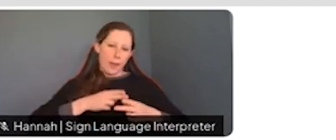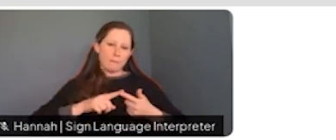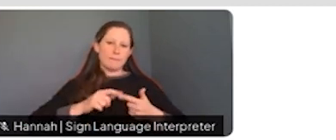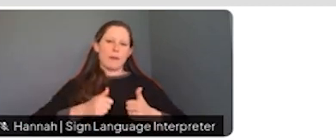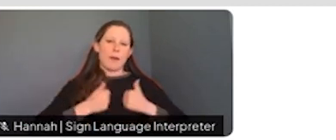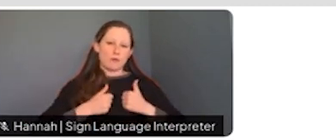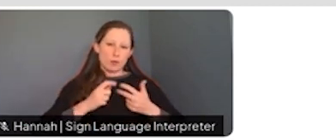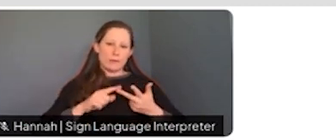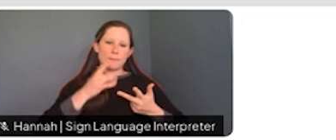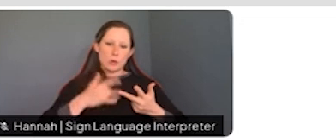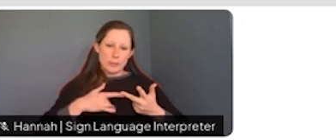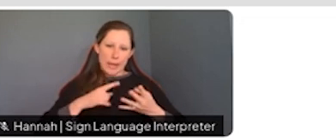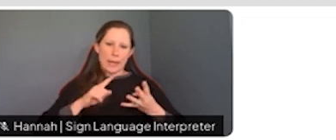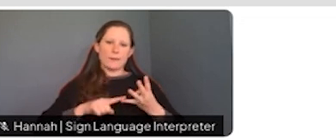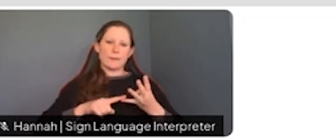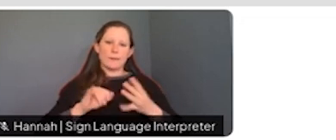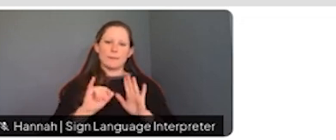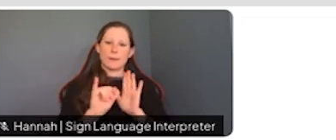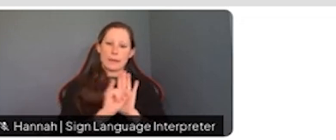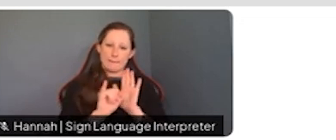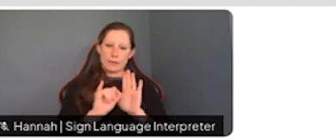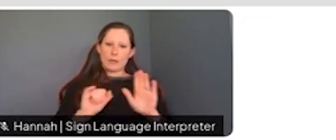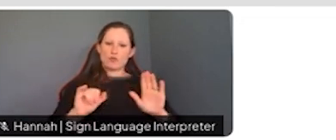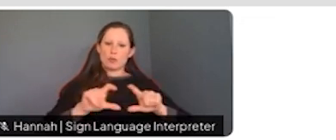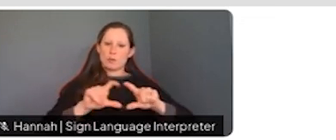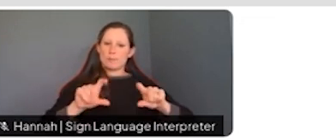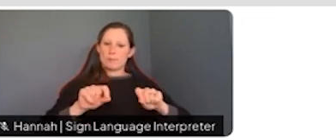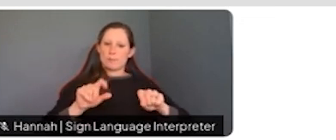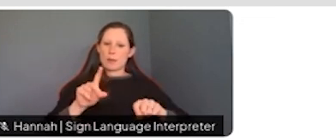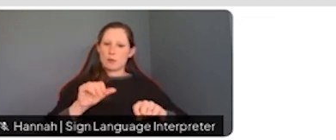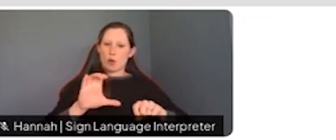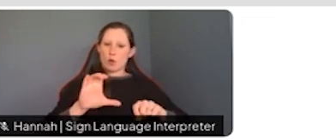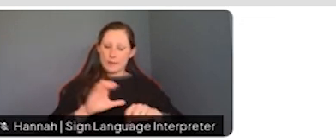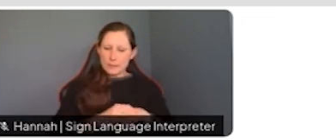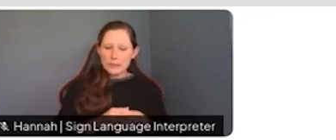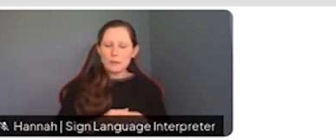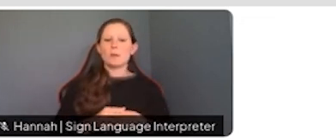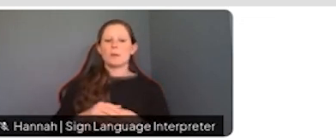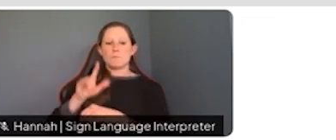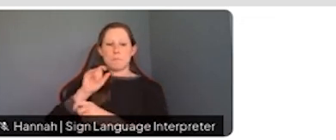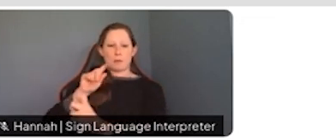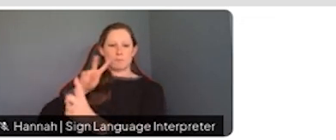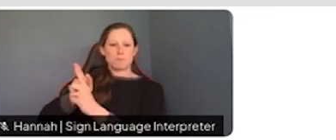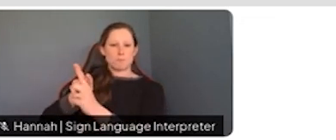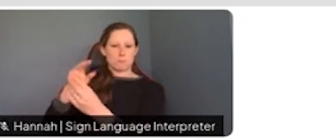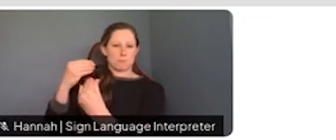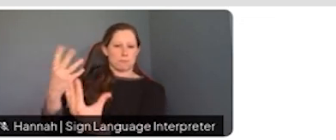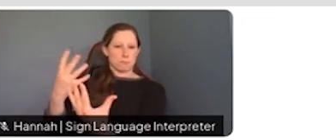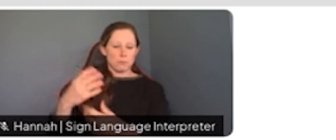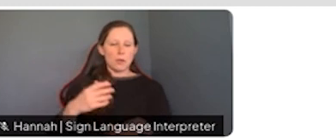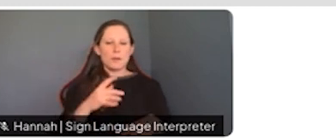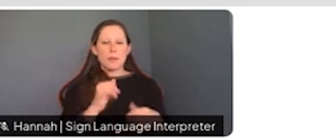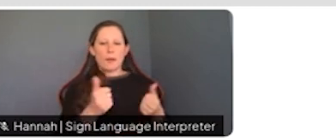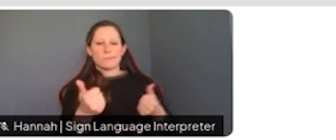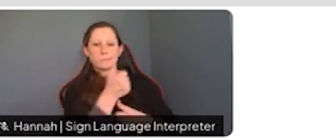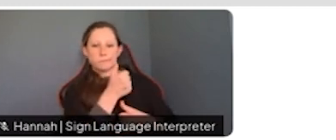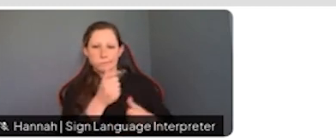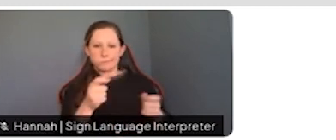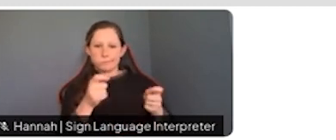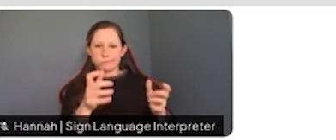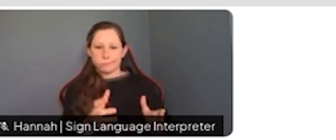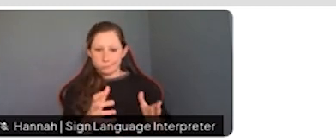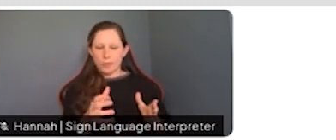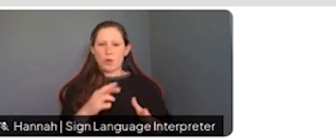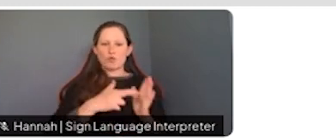birth date, identification document for their company applicant. And that's an individual who's primarily responsible for registering the company to do business in